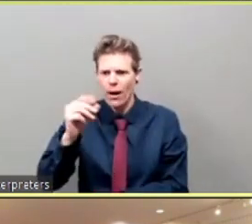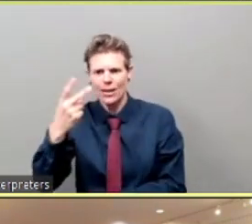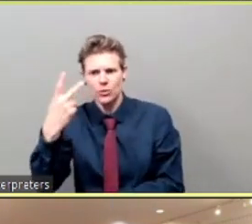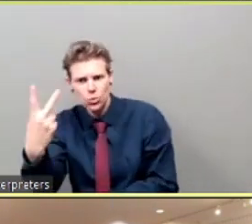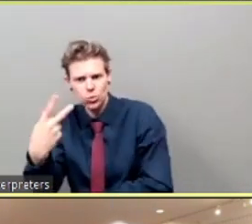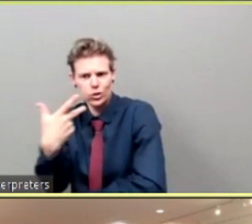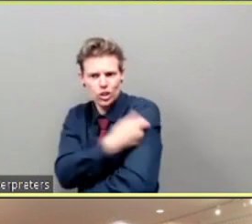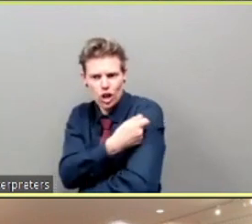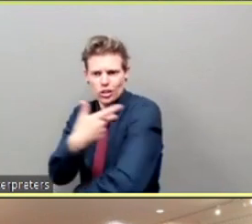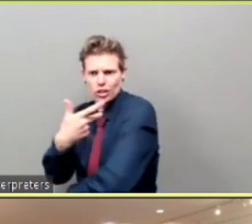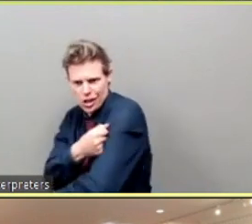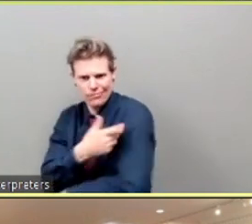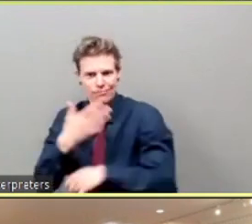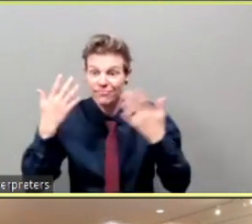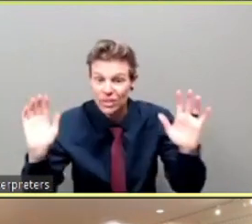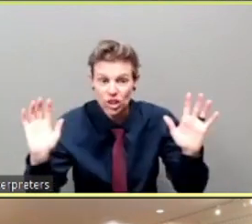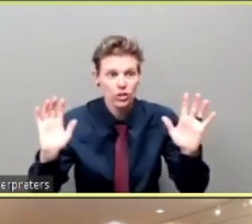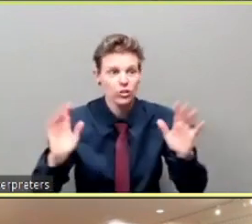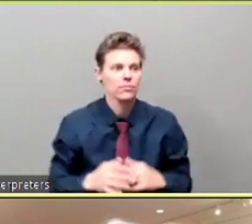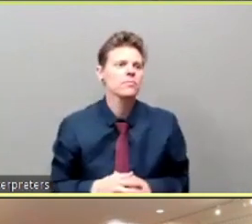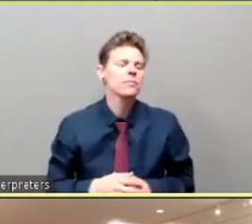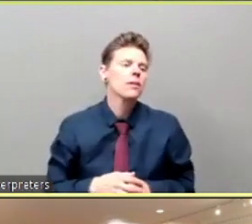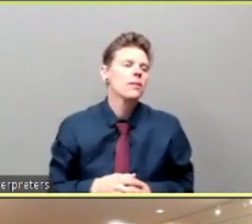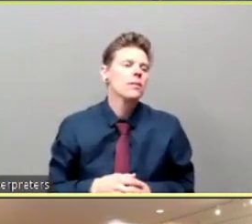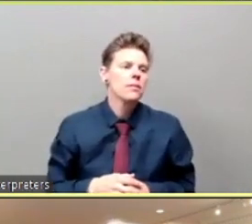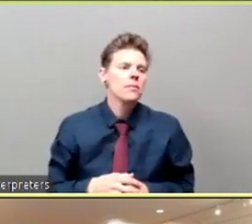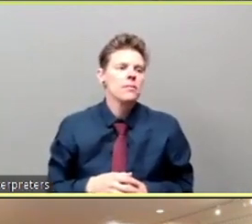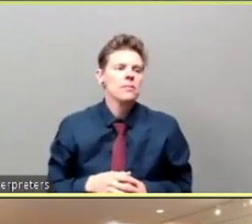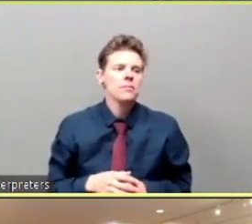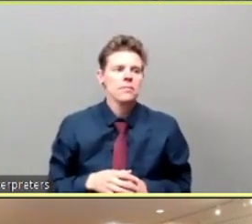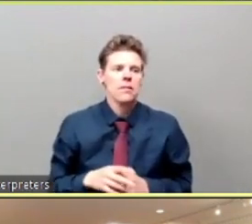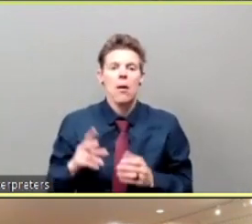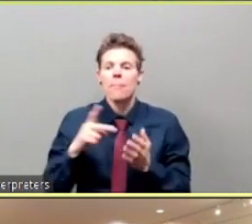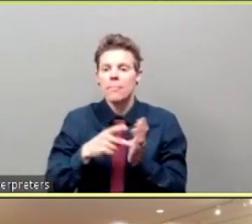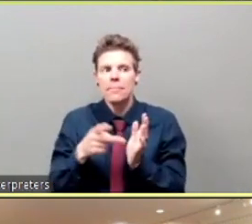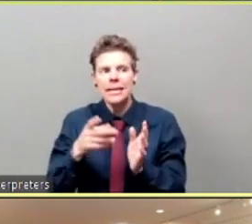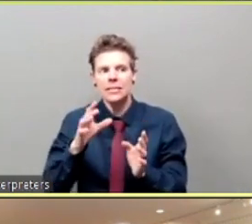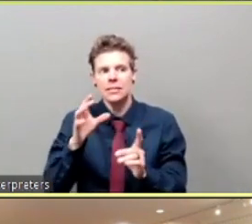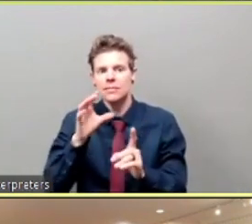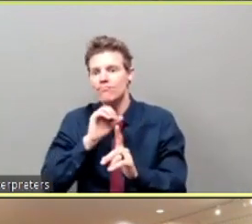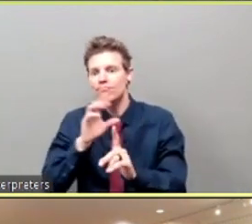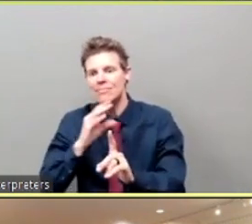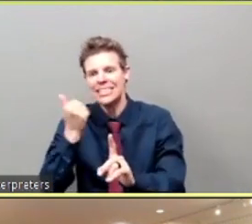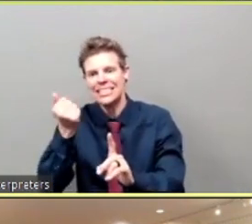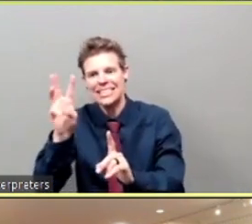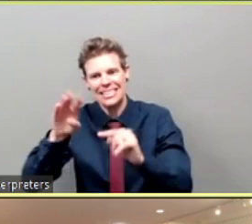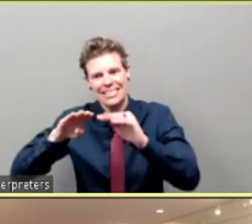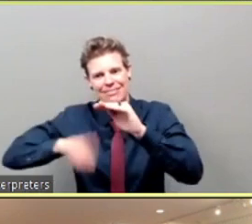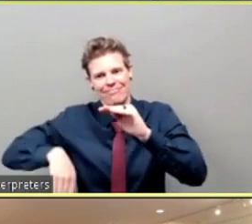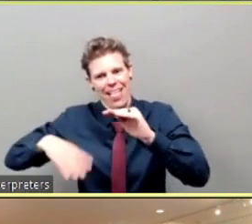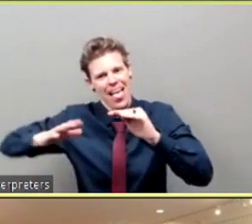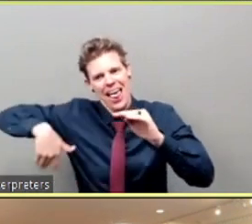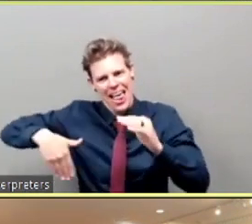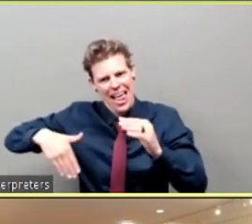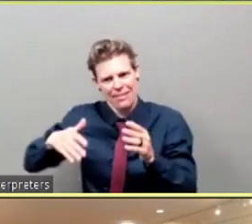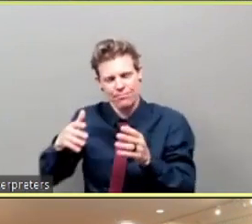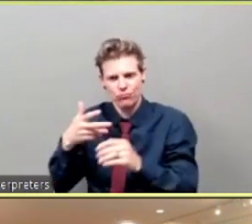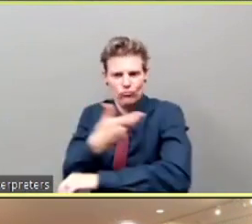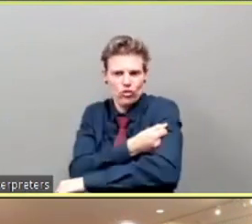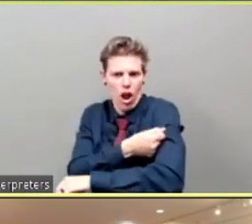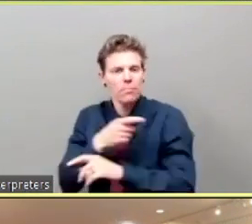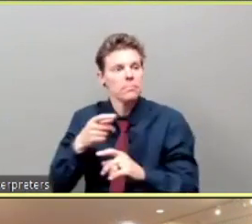you're under the age of 16, there isn't a vaccine available to you. So 41.6, this